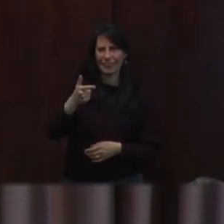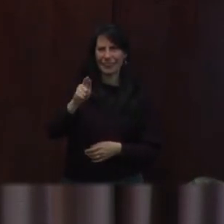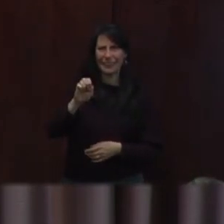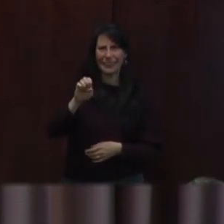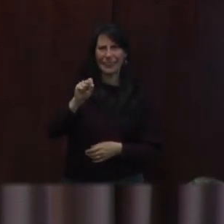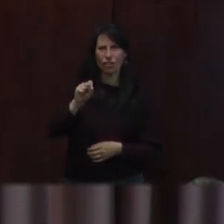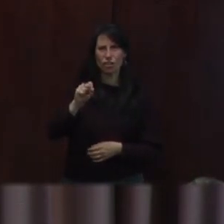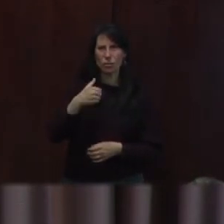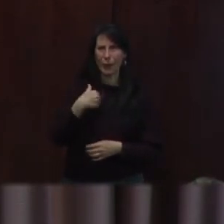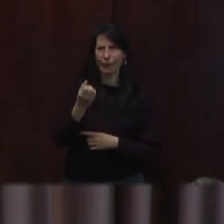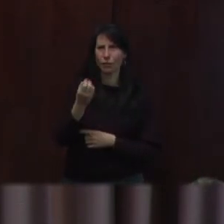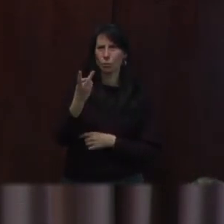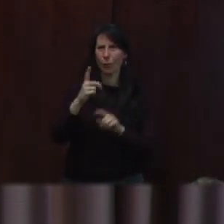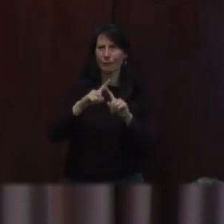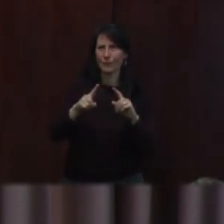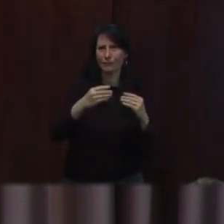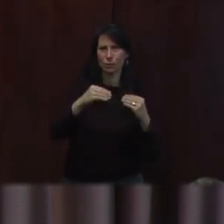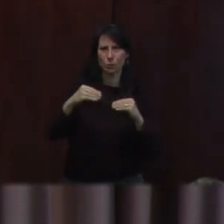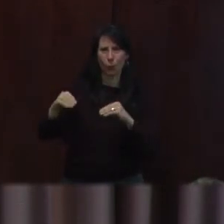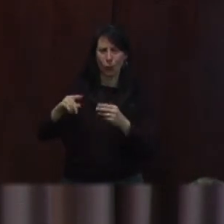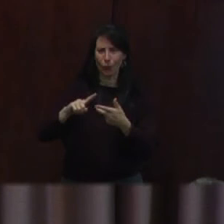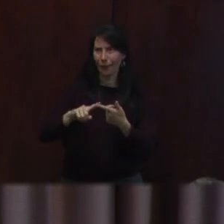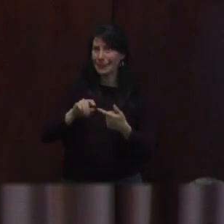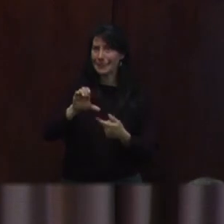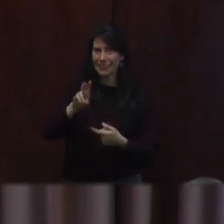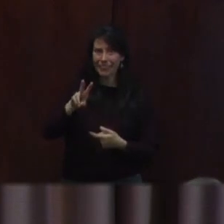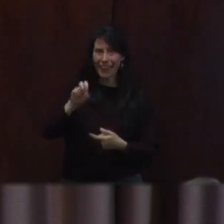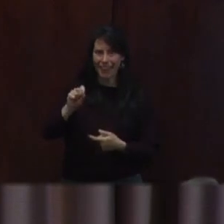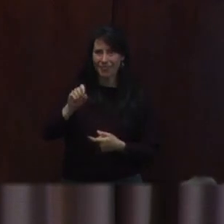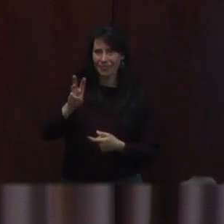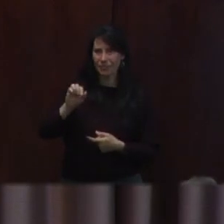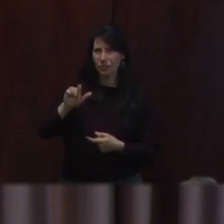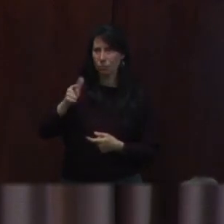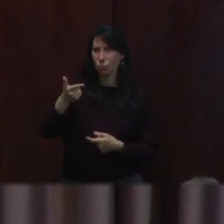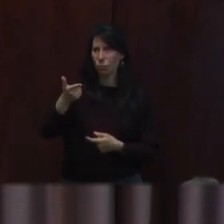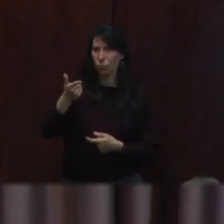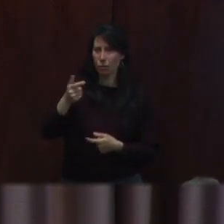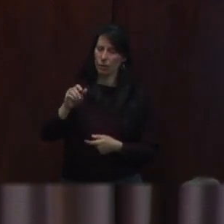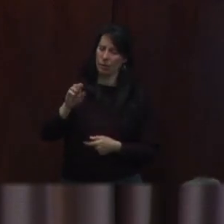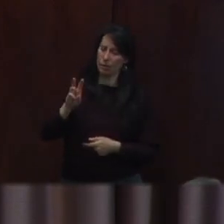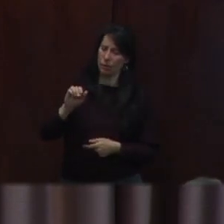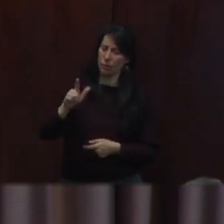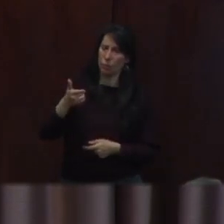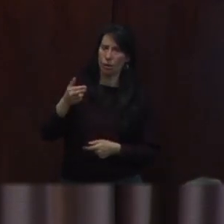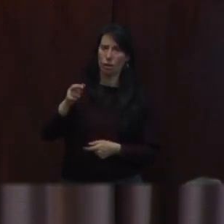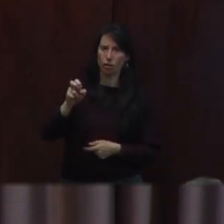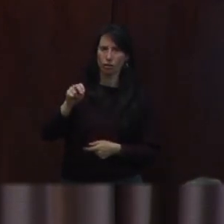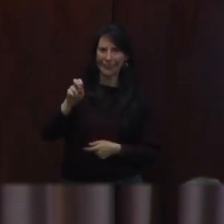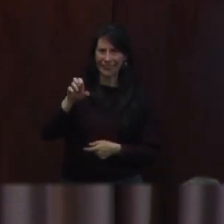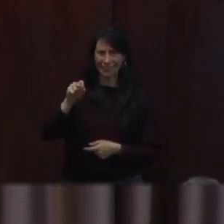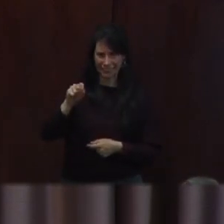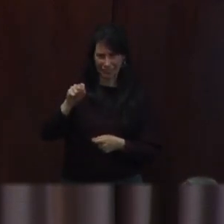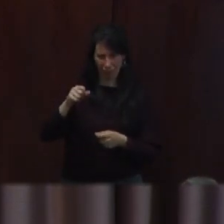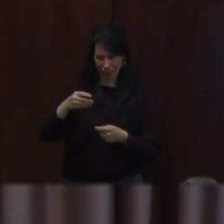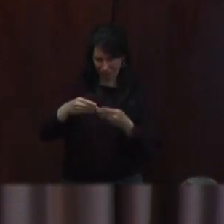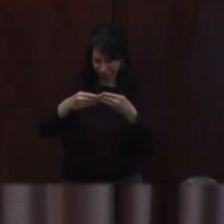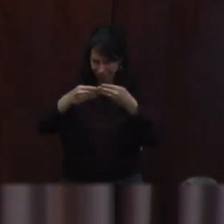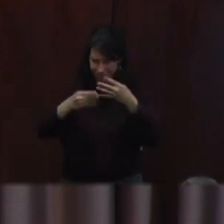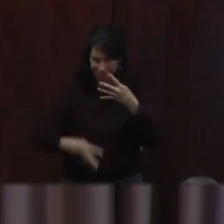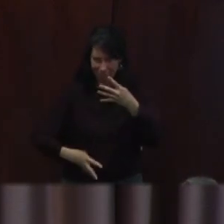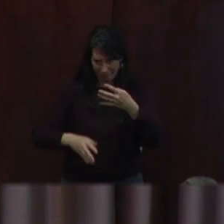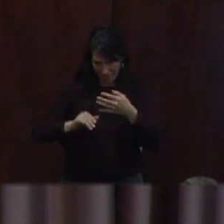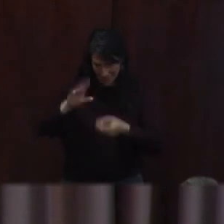another dozen CVS's and Walgreens. So, maybe 25 or 30 sites potentially that could be sites.